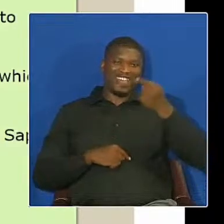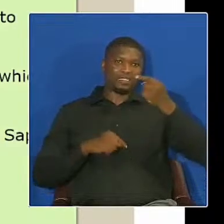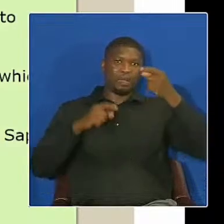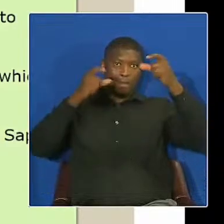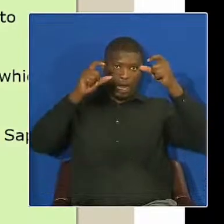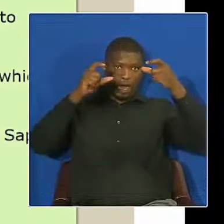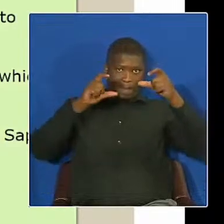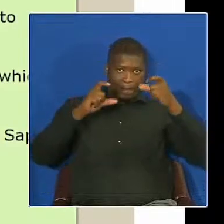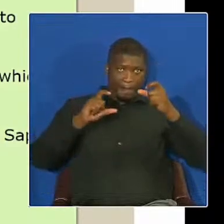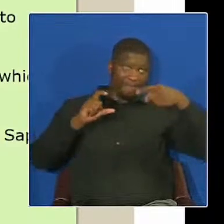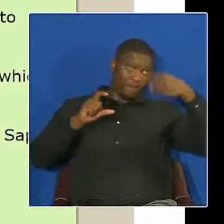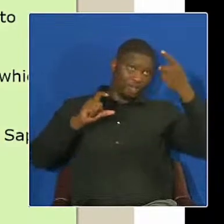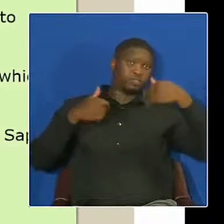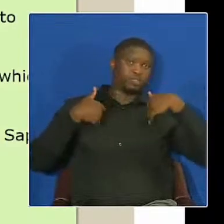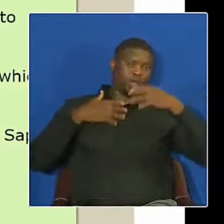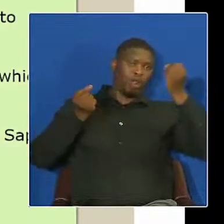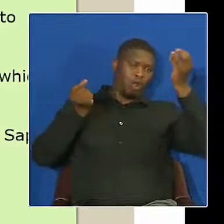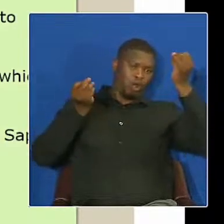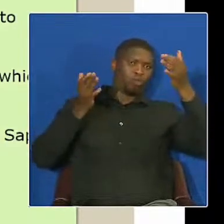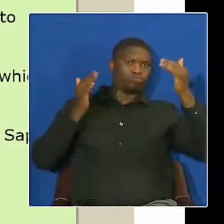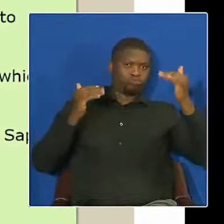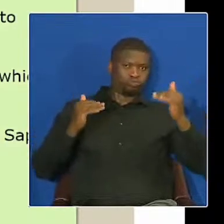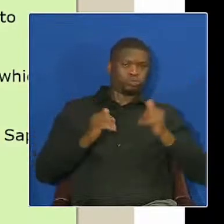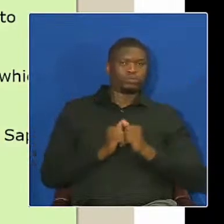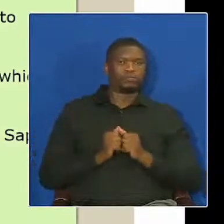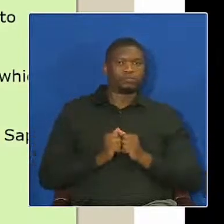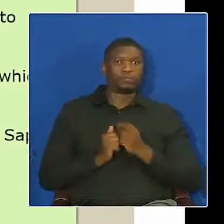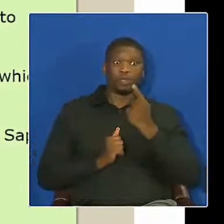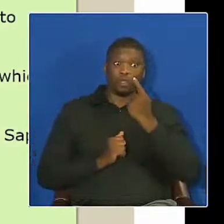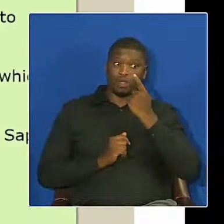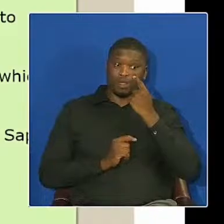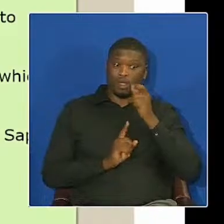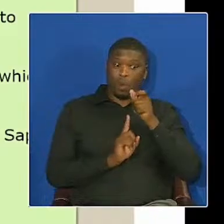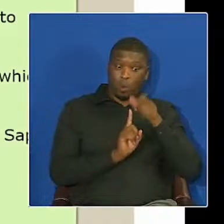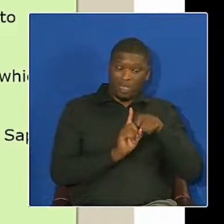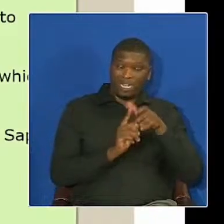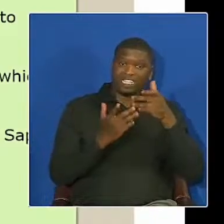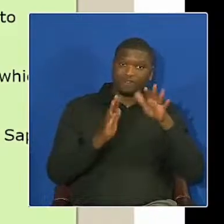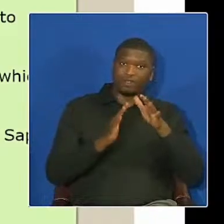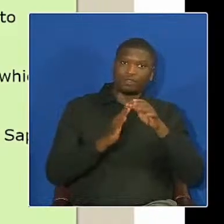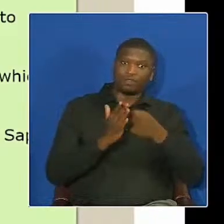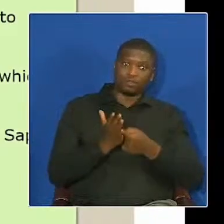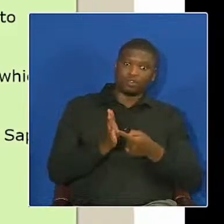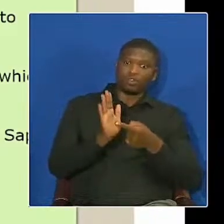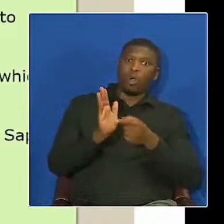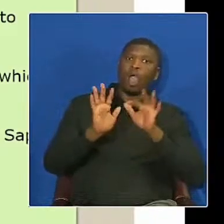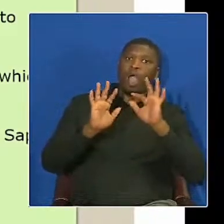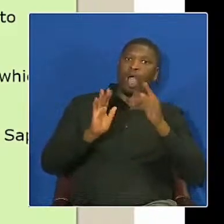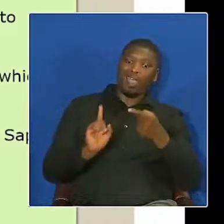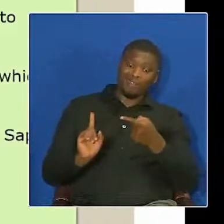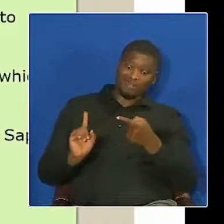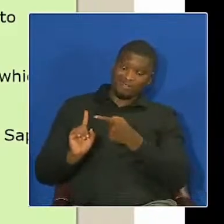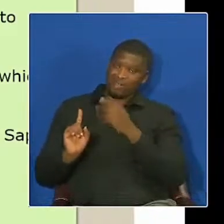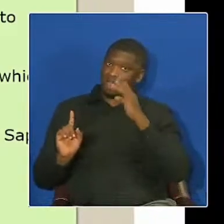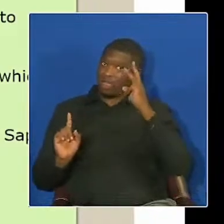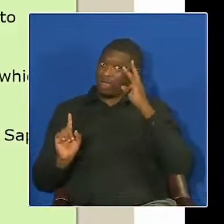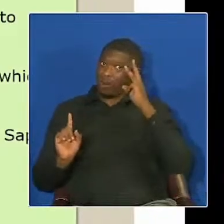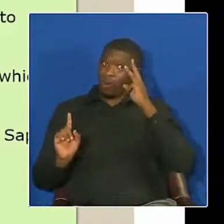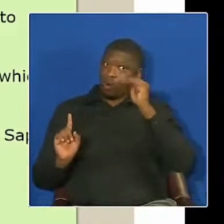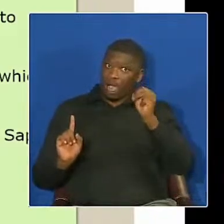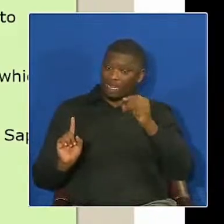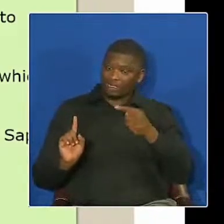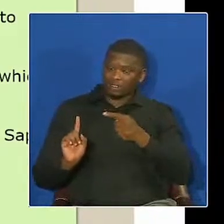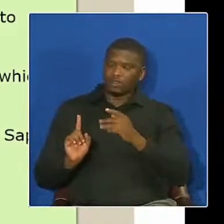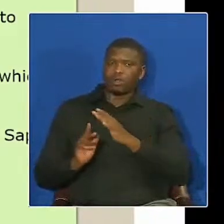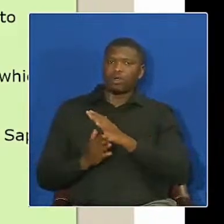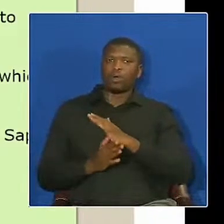first paragraph. The witness also revealed how Mkhwanazi, the chairperson of the departmental case, will